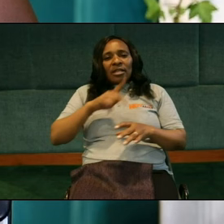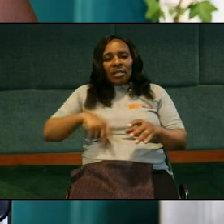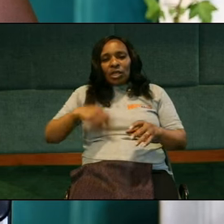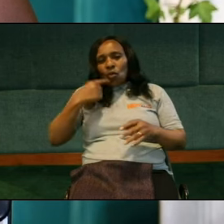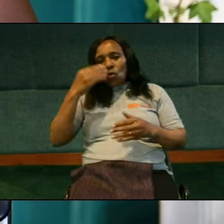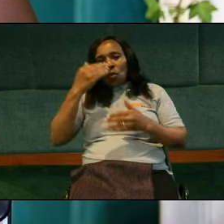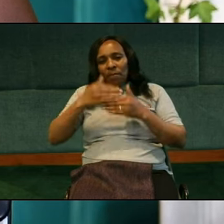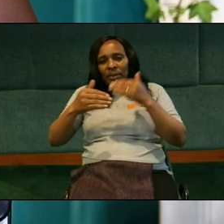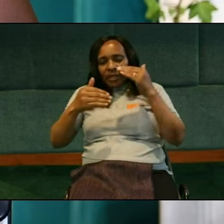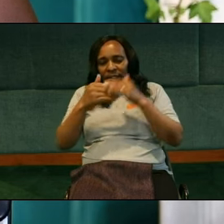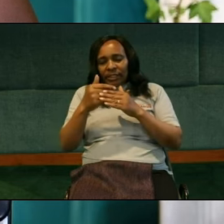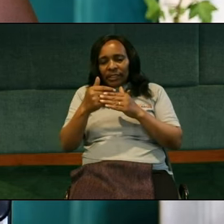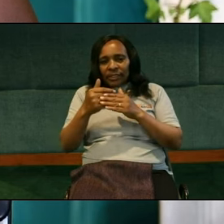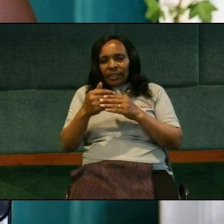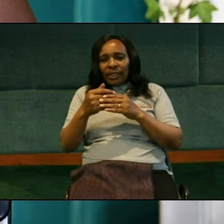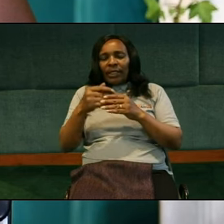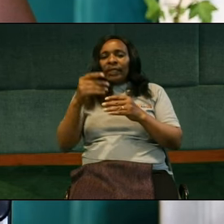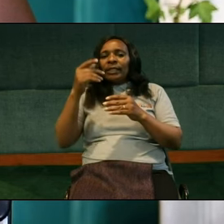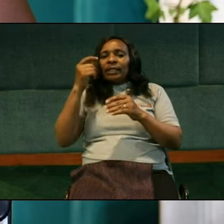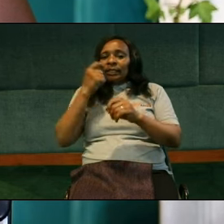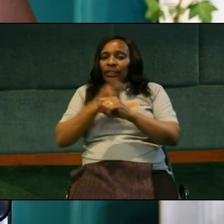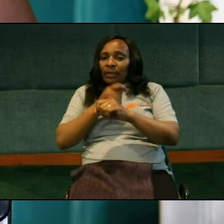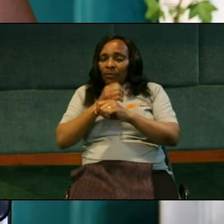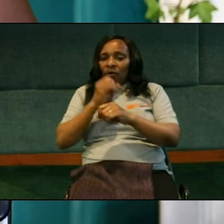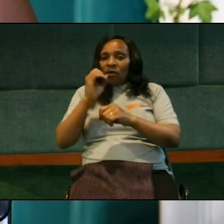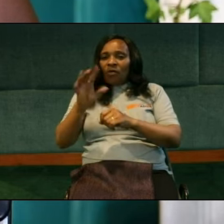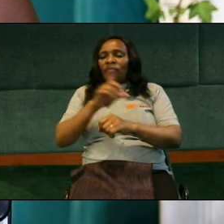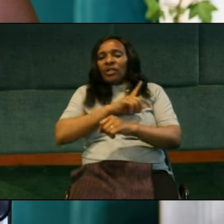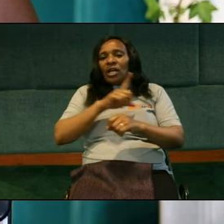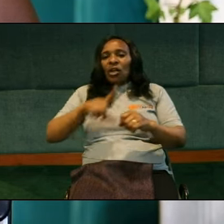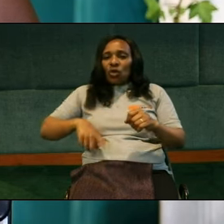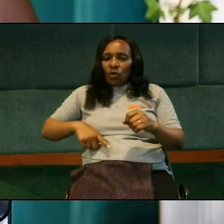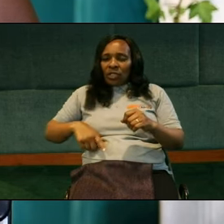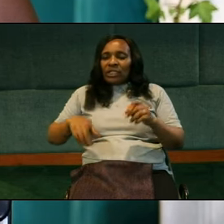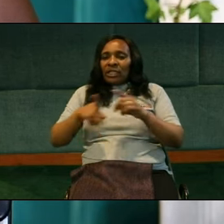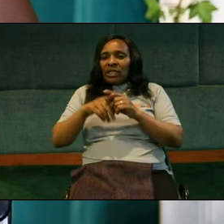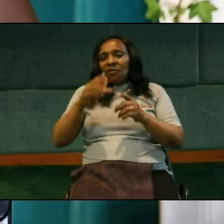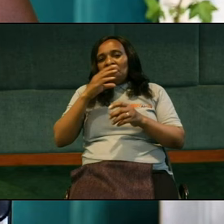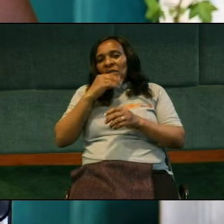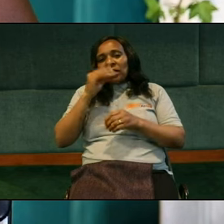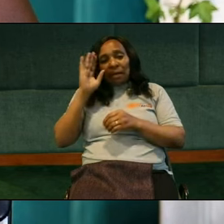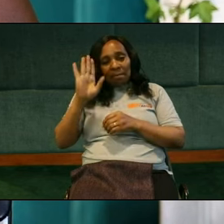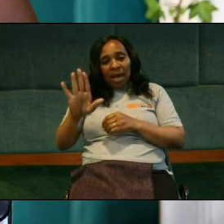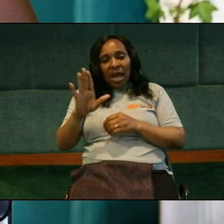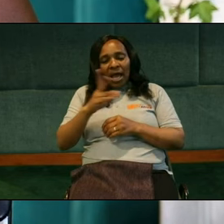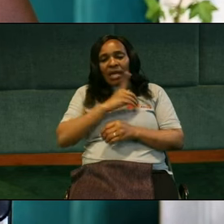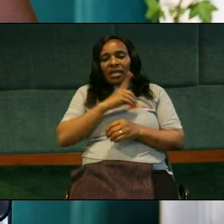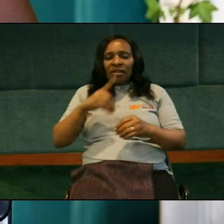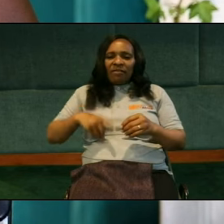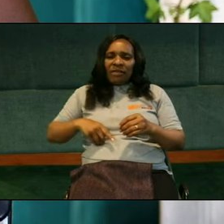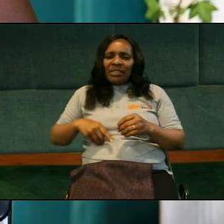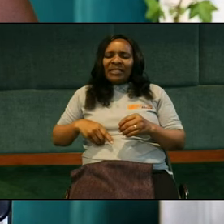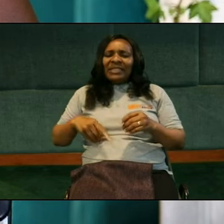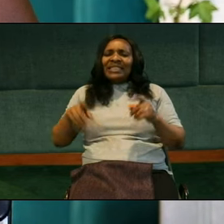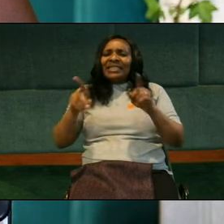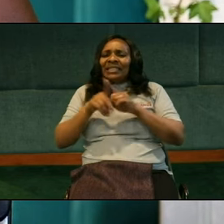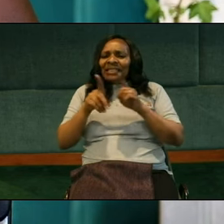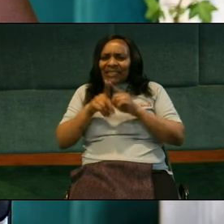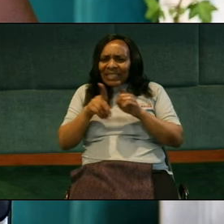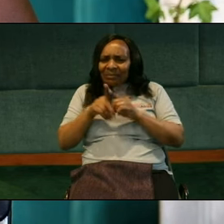built the temple of the Lord instead of his father David, that same spot where